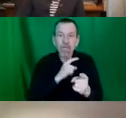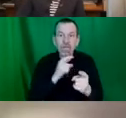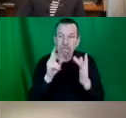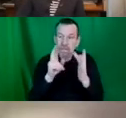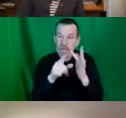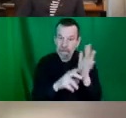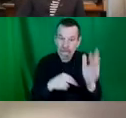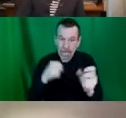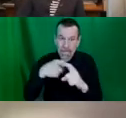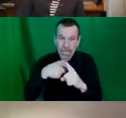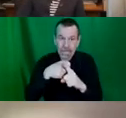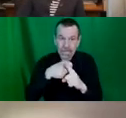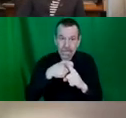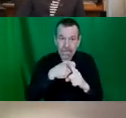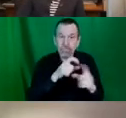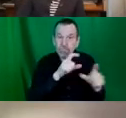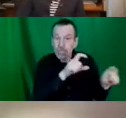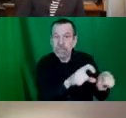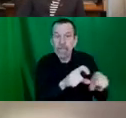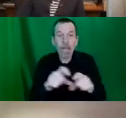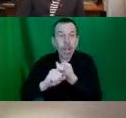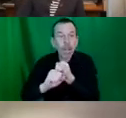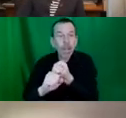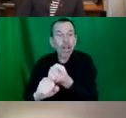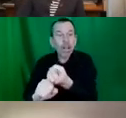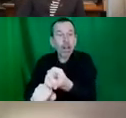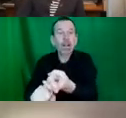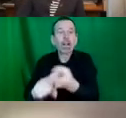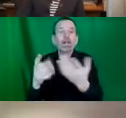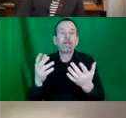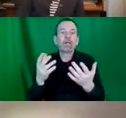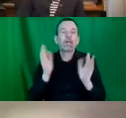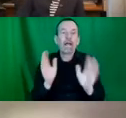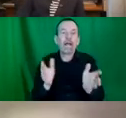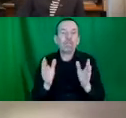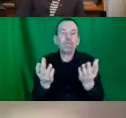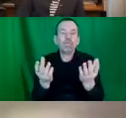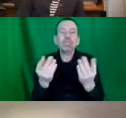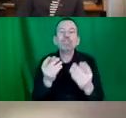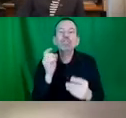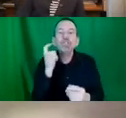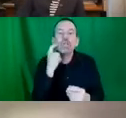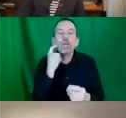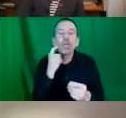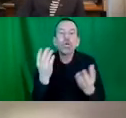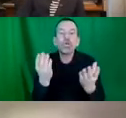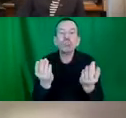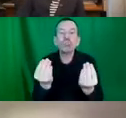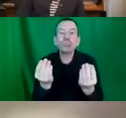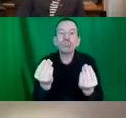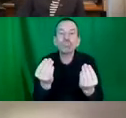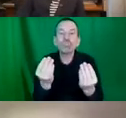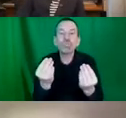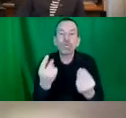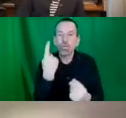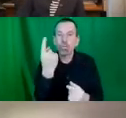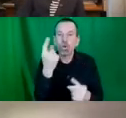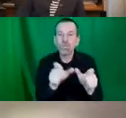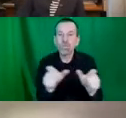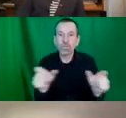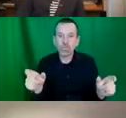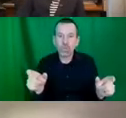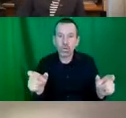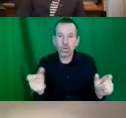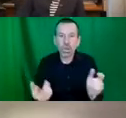repairs and mounting technique, which was now causing tension to the original material. One of the scrolls I was working on had the addition of a